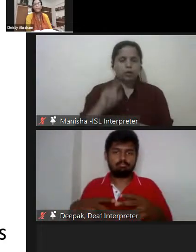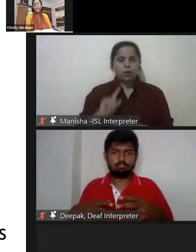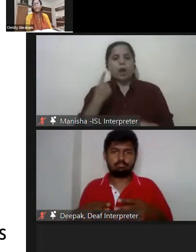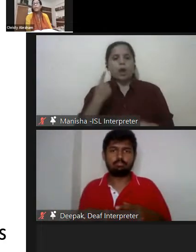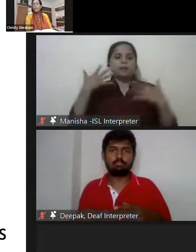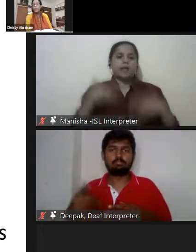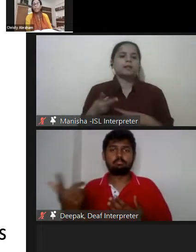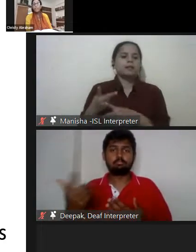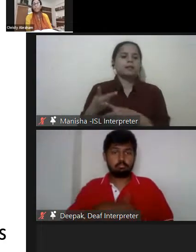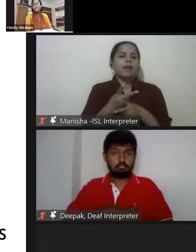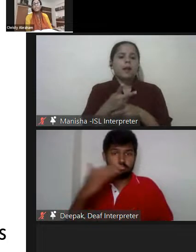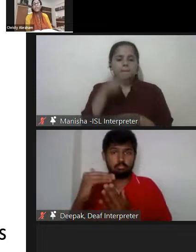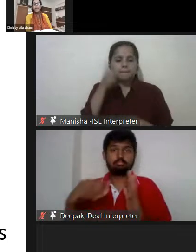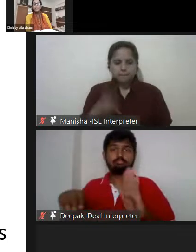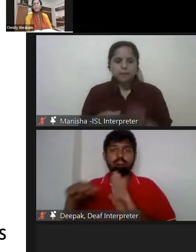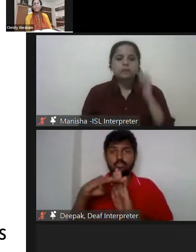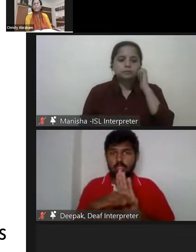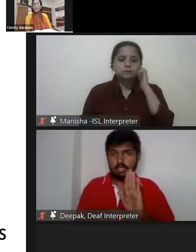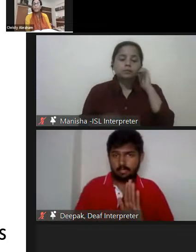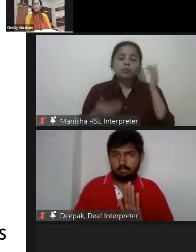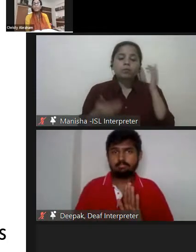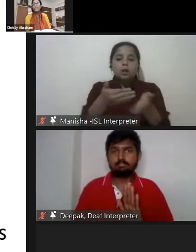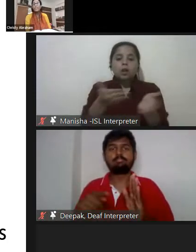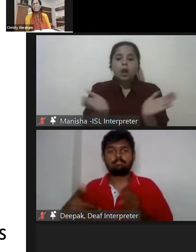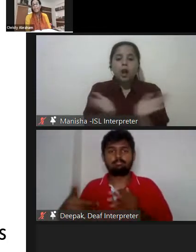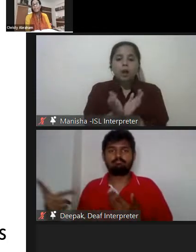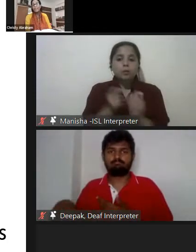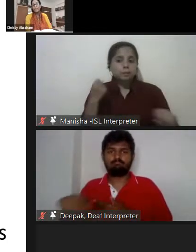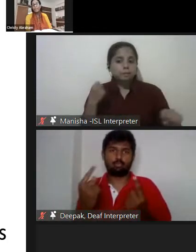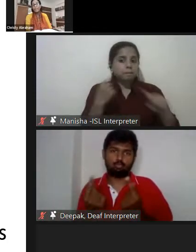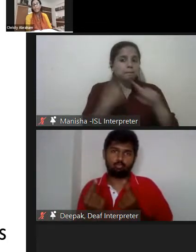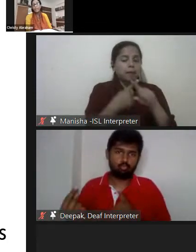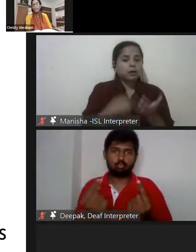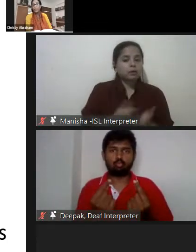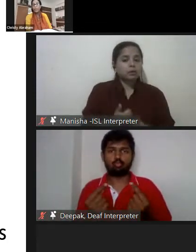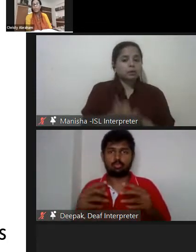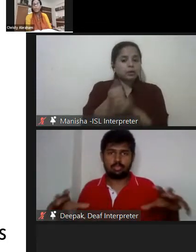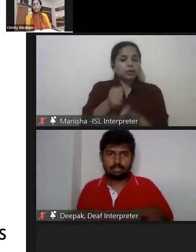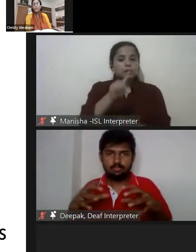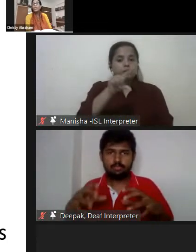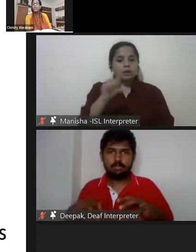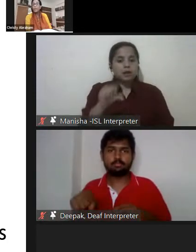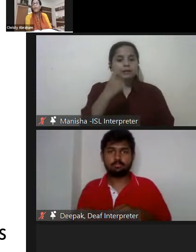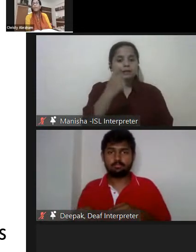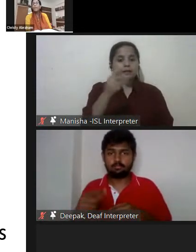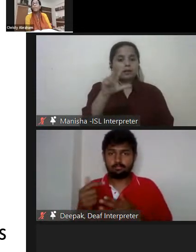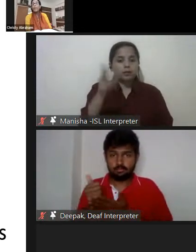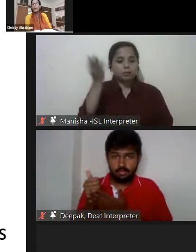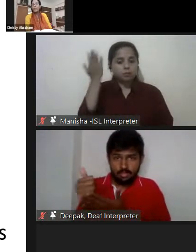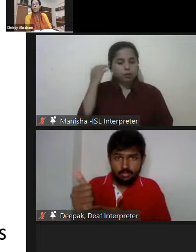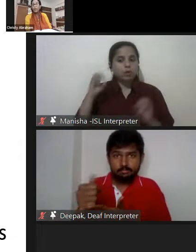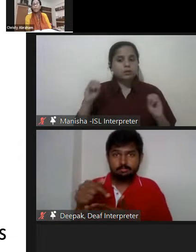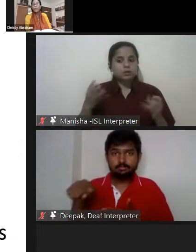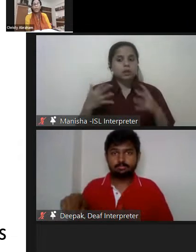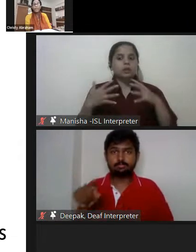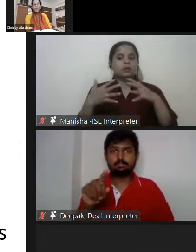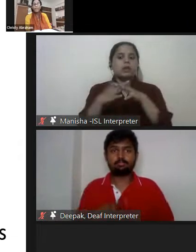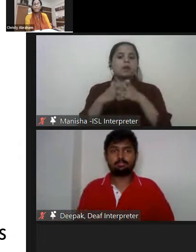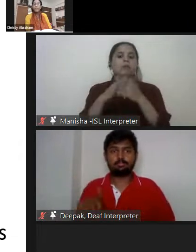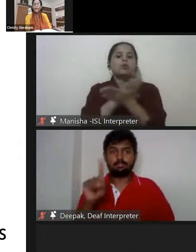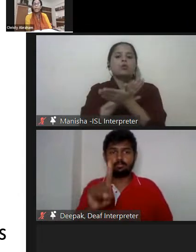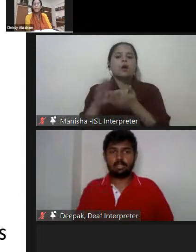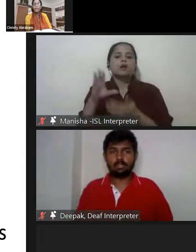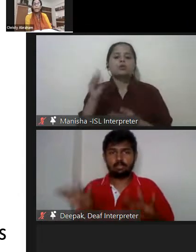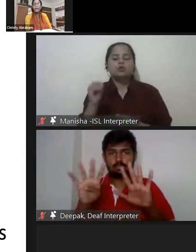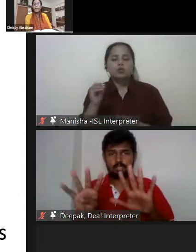care. Community-based rehabilitation promoted since 1978 by WHO should have been part of the call for action,